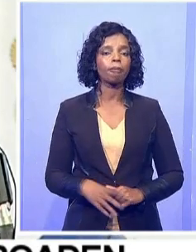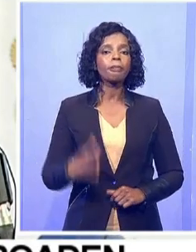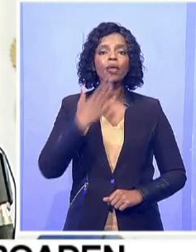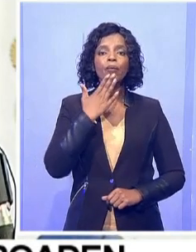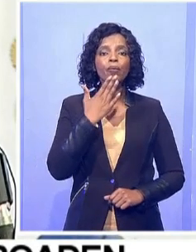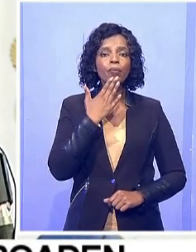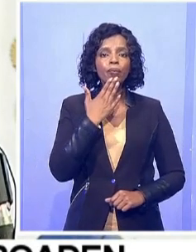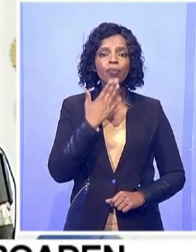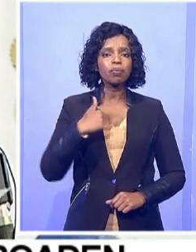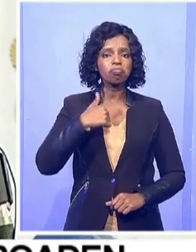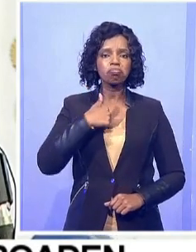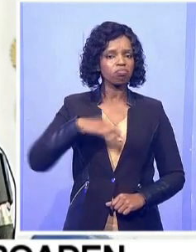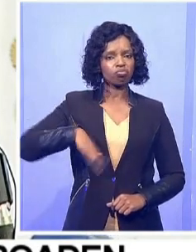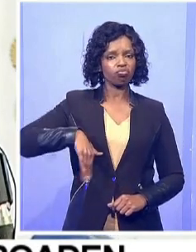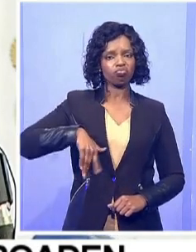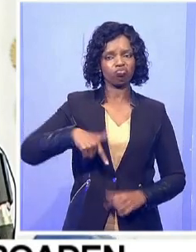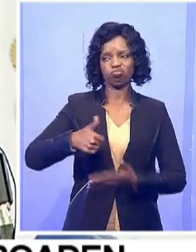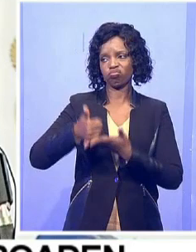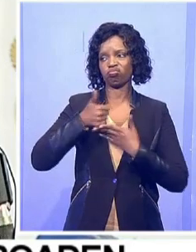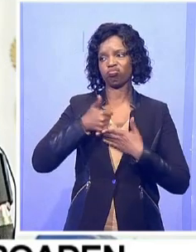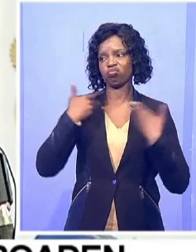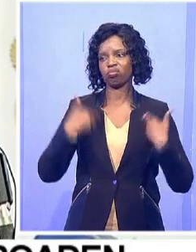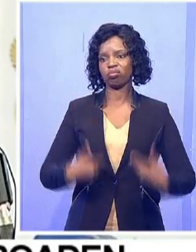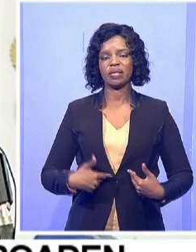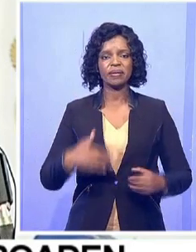these benefits.